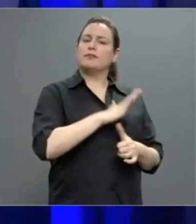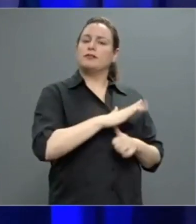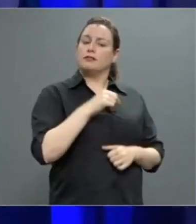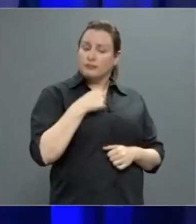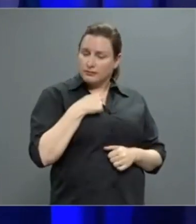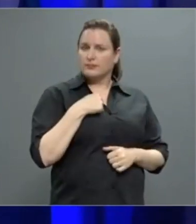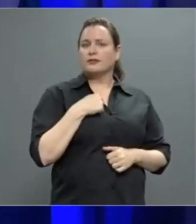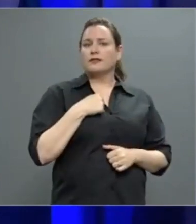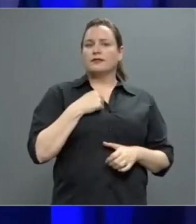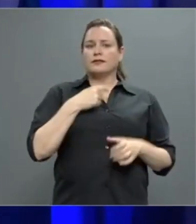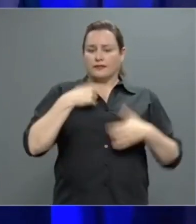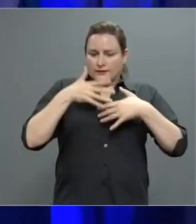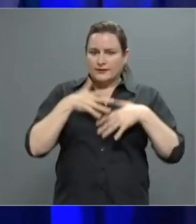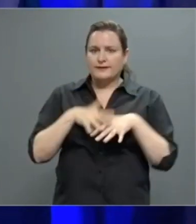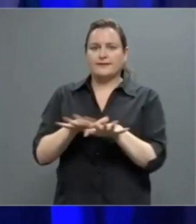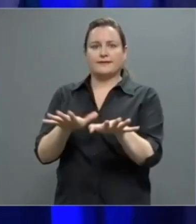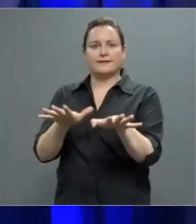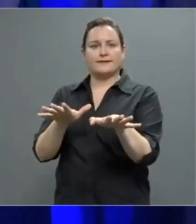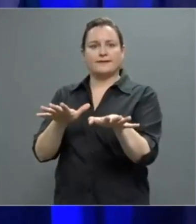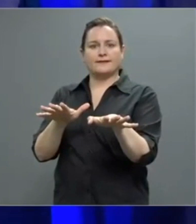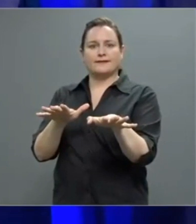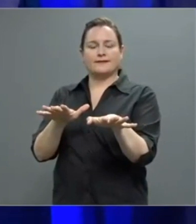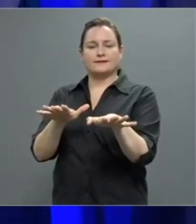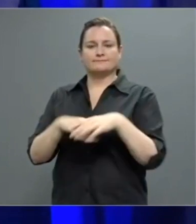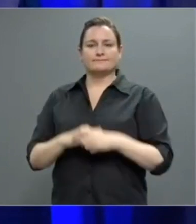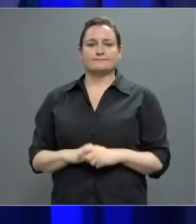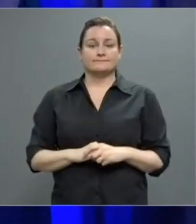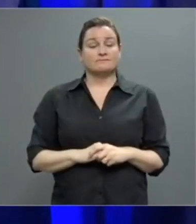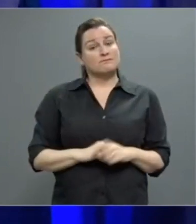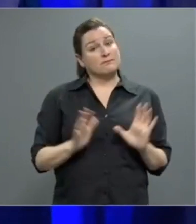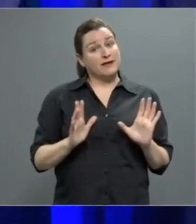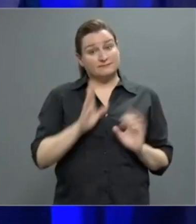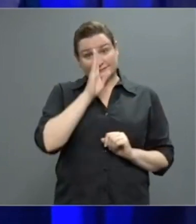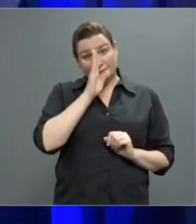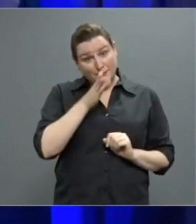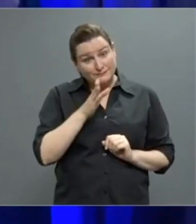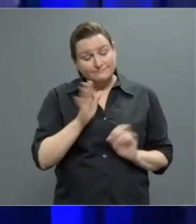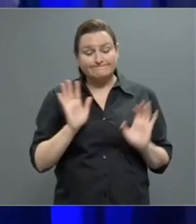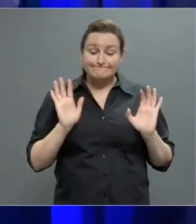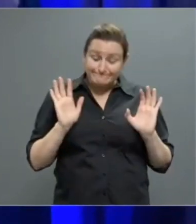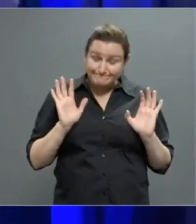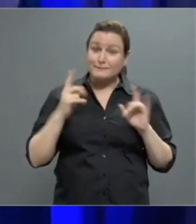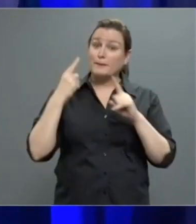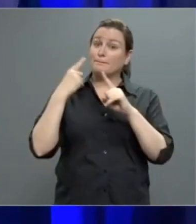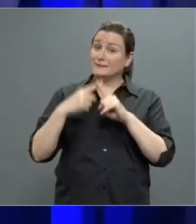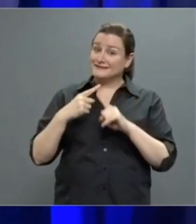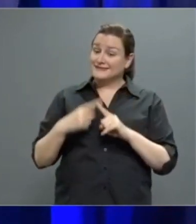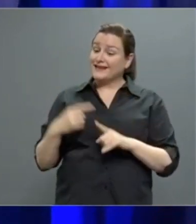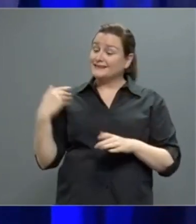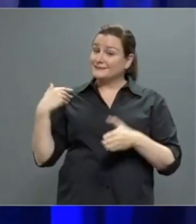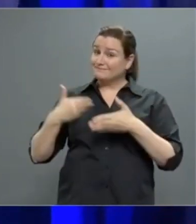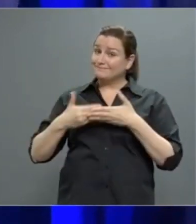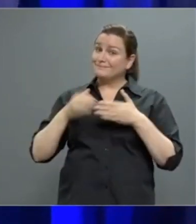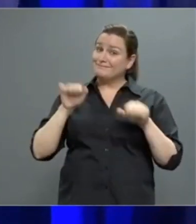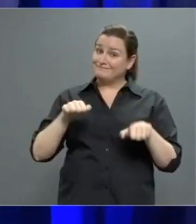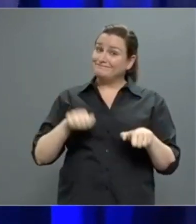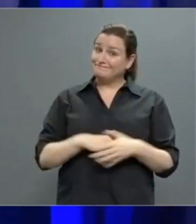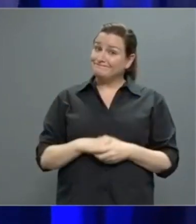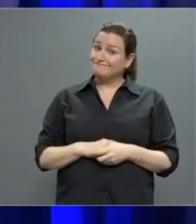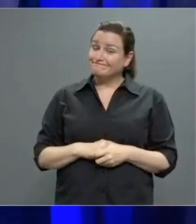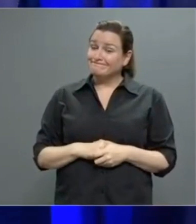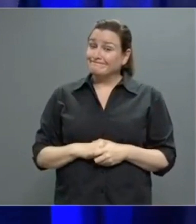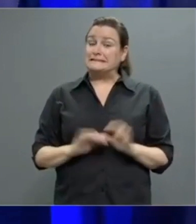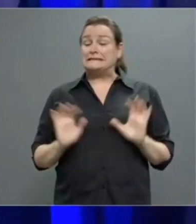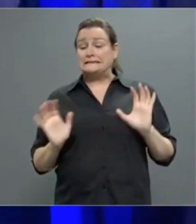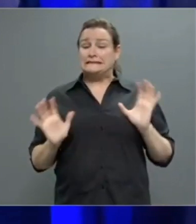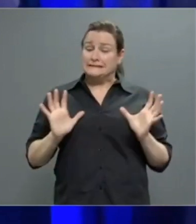But I must also be frank with you. We have made mistakes. There were moments in our recent past